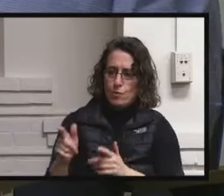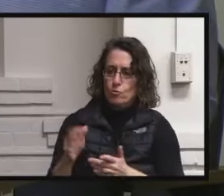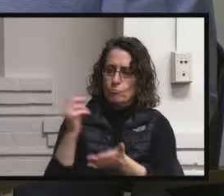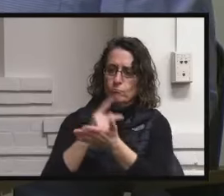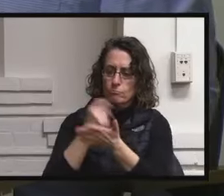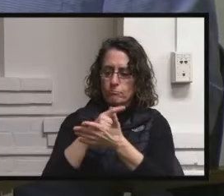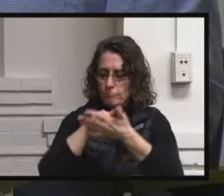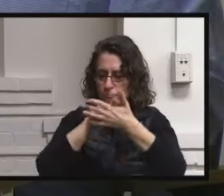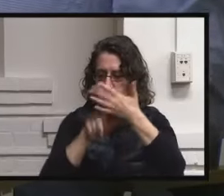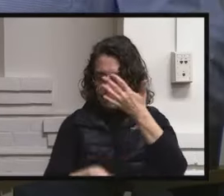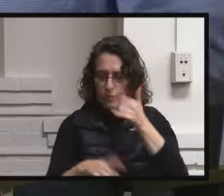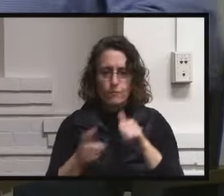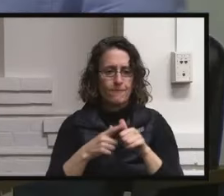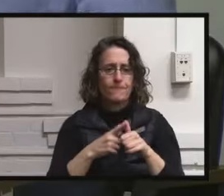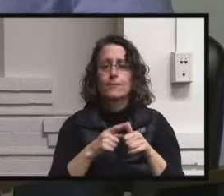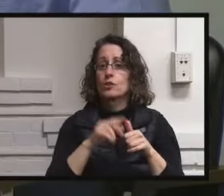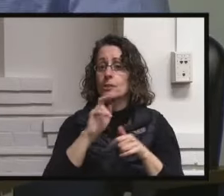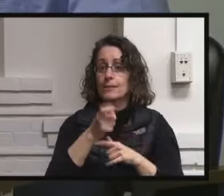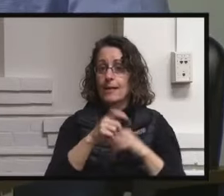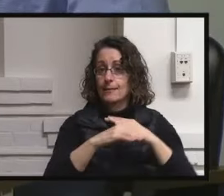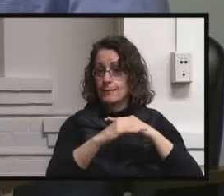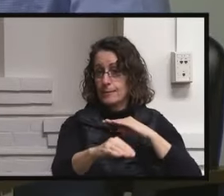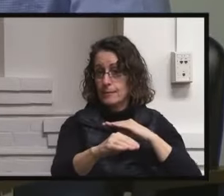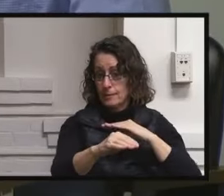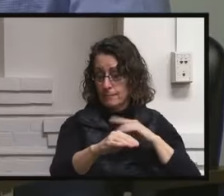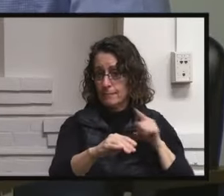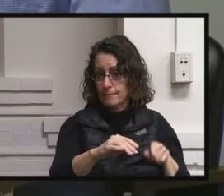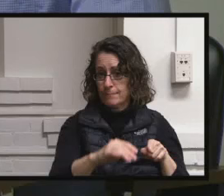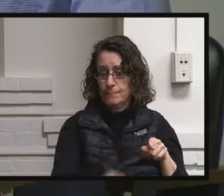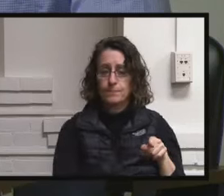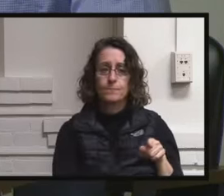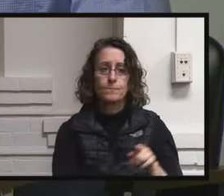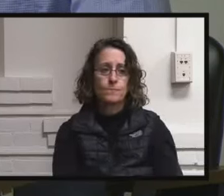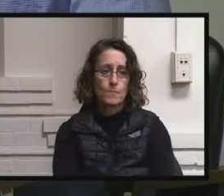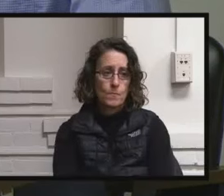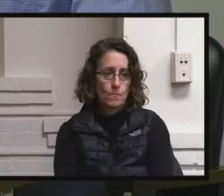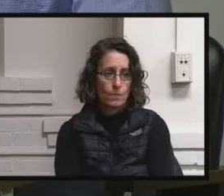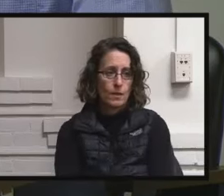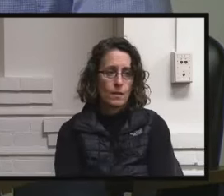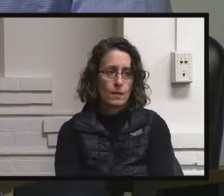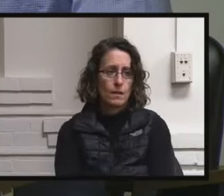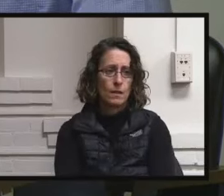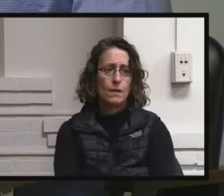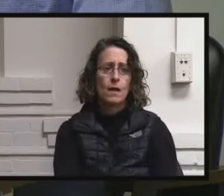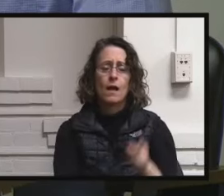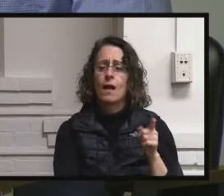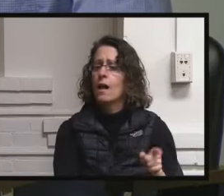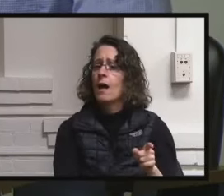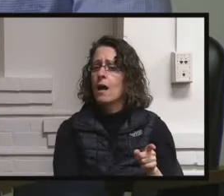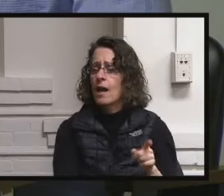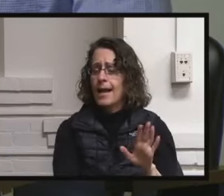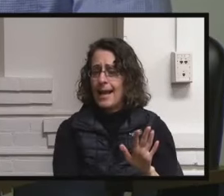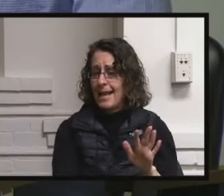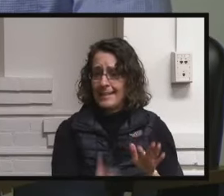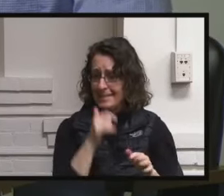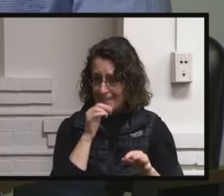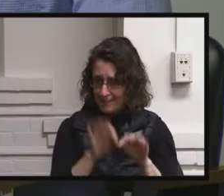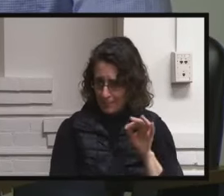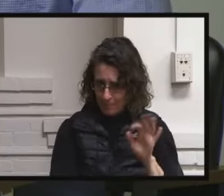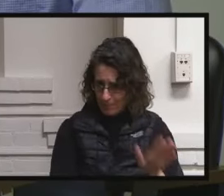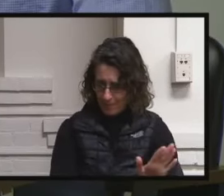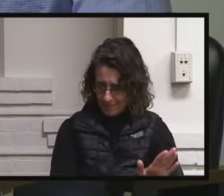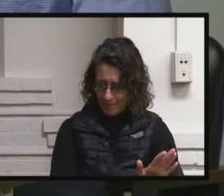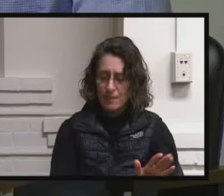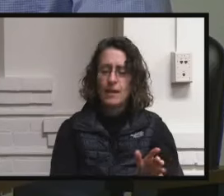with the tax stabilization agreements. As the board will recall, this is a fairly complicated project that involves a number